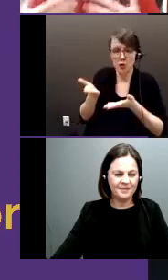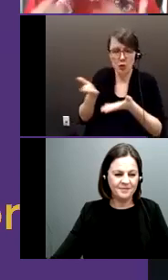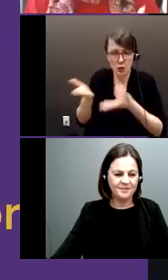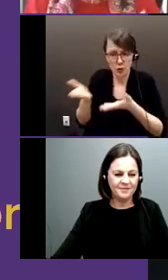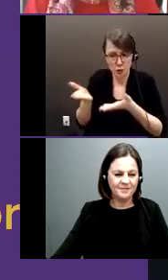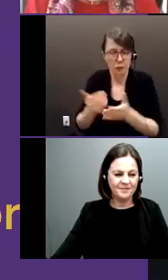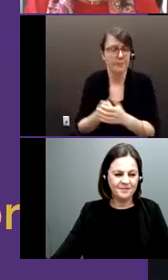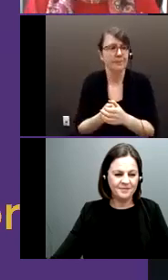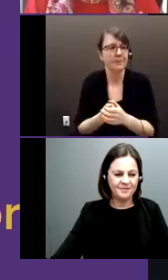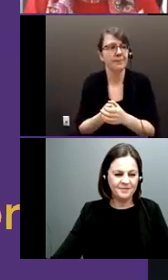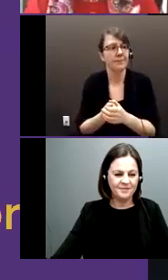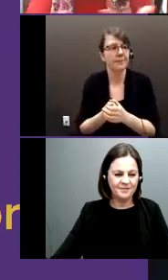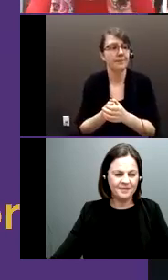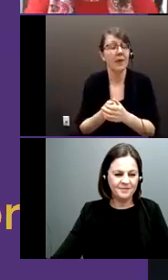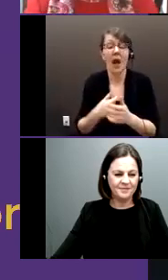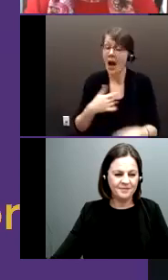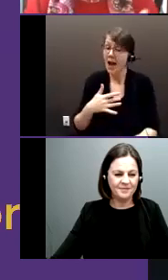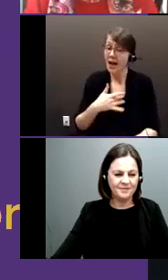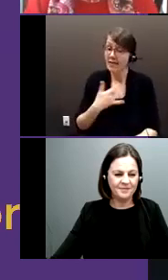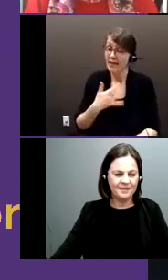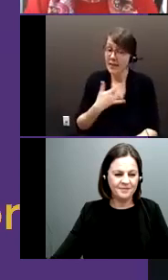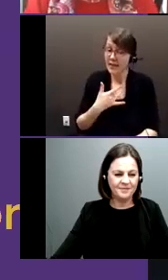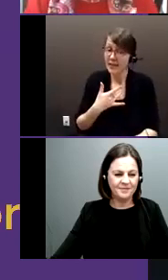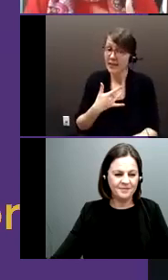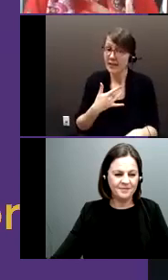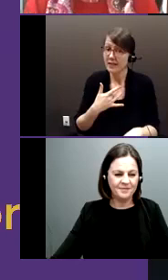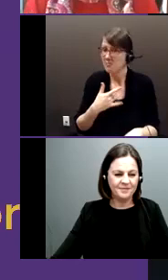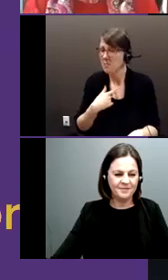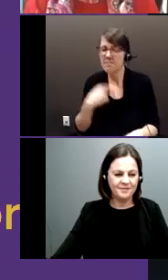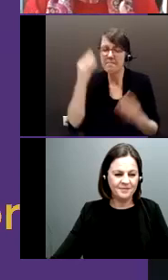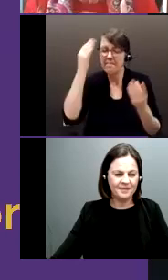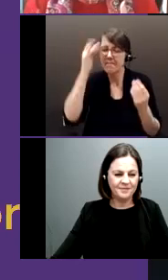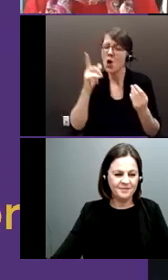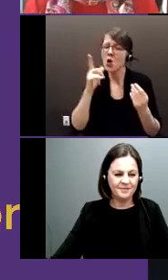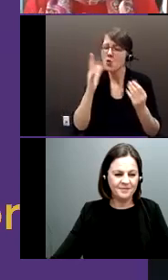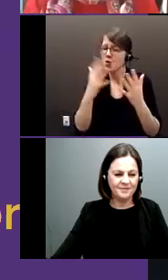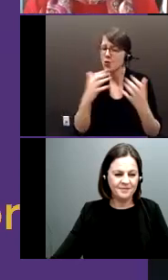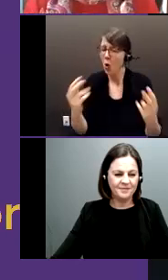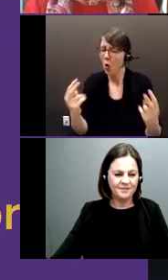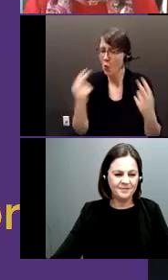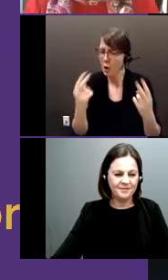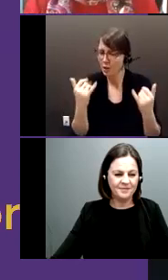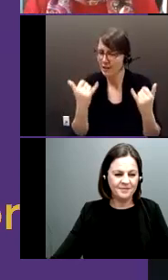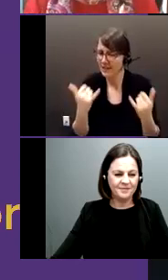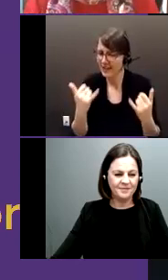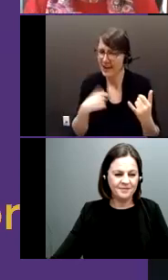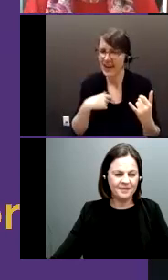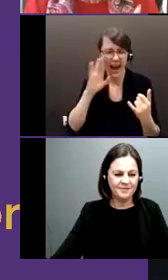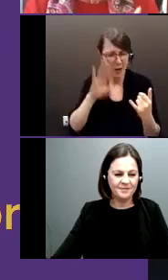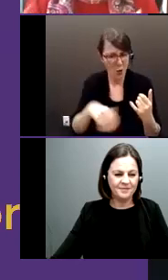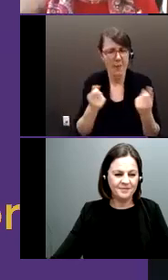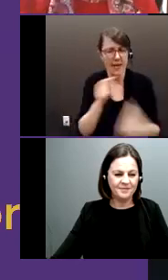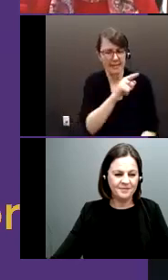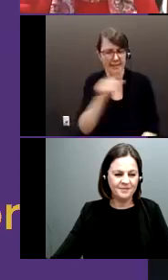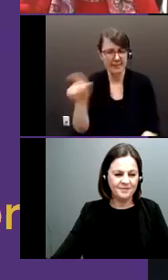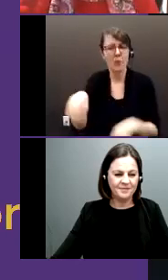being mindful of the audience that may be out there today, I know that we have an awful lot of service providers that have